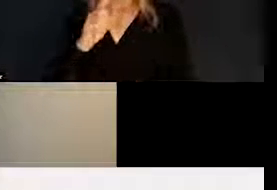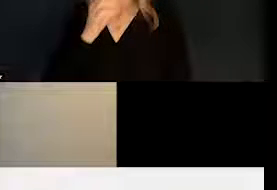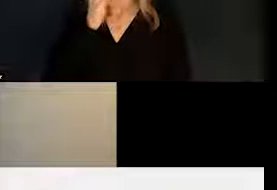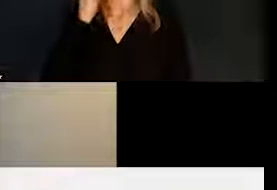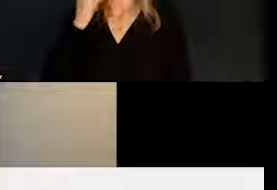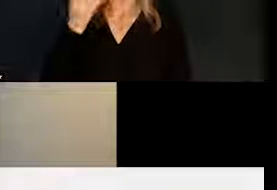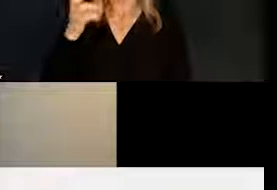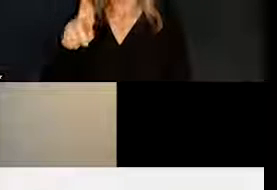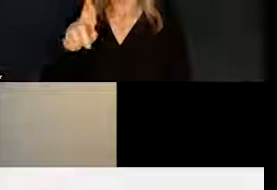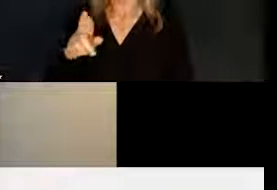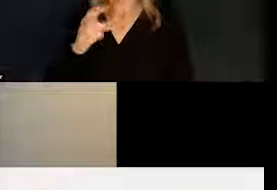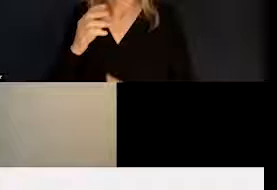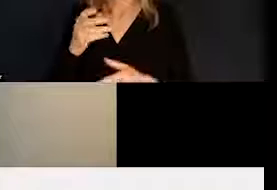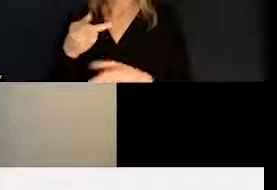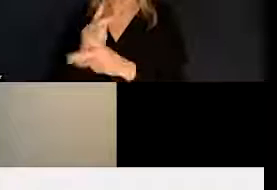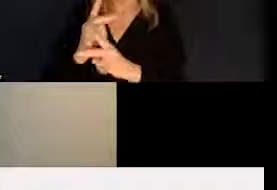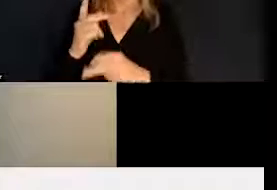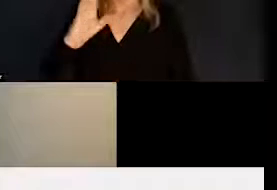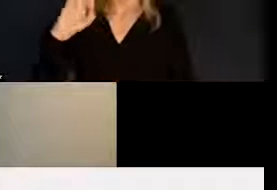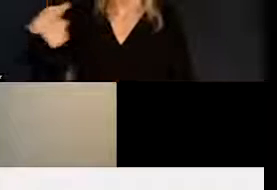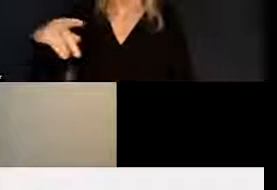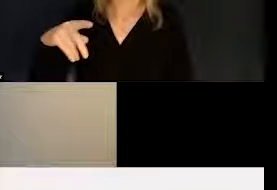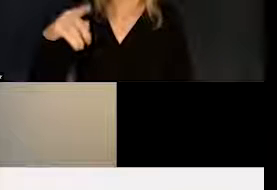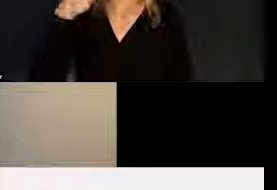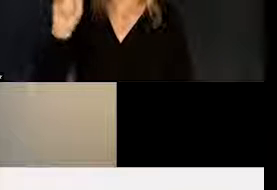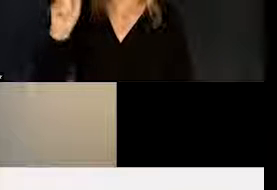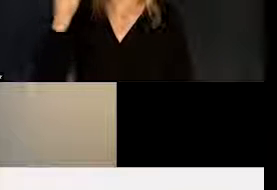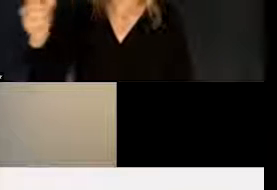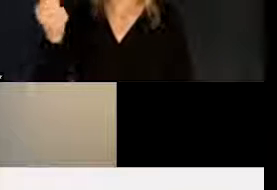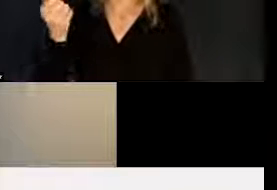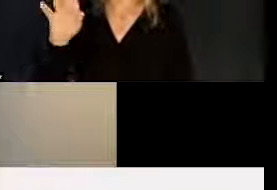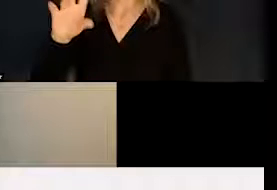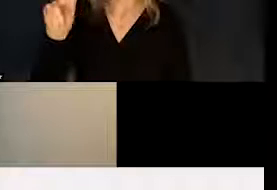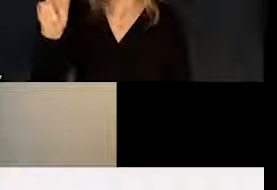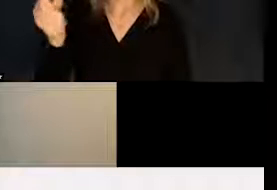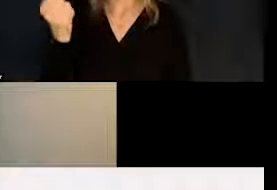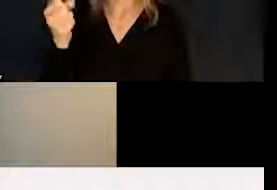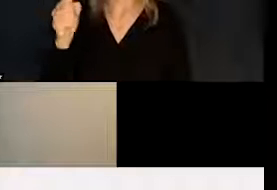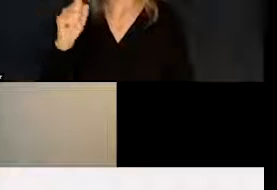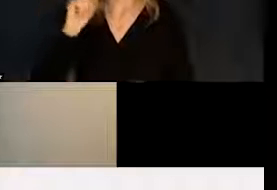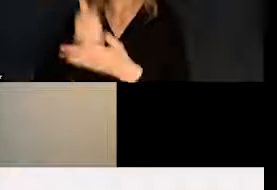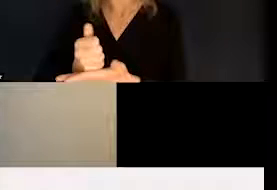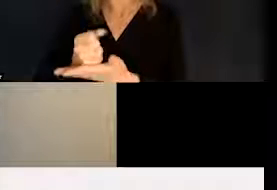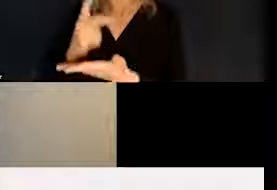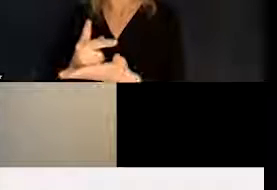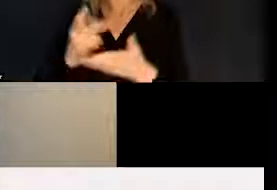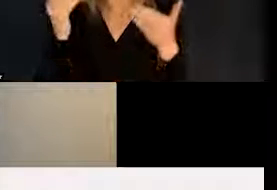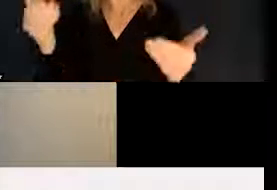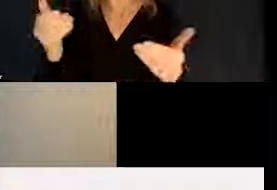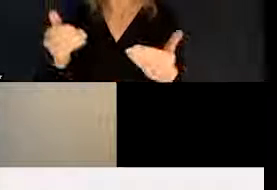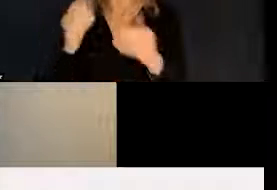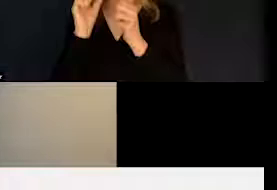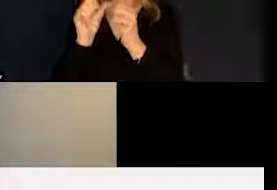Corporation, sanctioned by the US government in the 1930s, and existed all the way up until the 1960s when